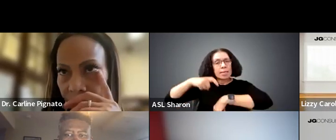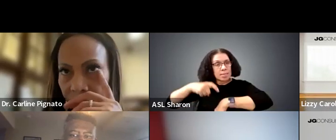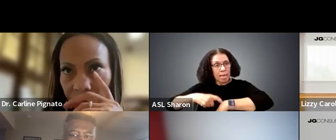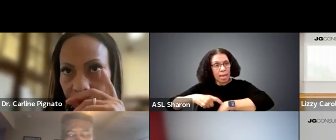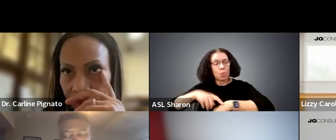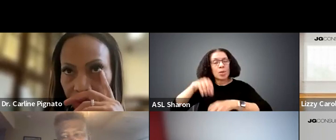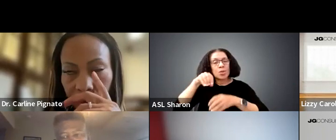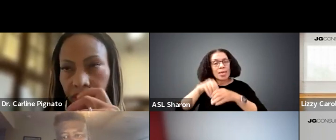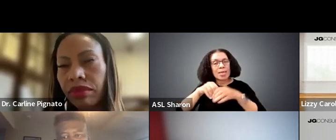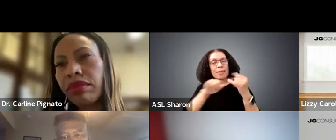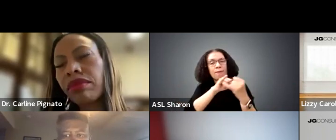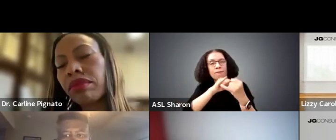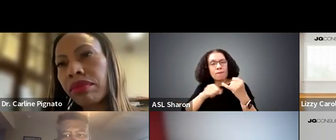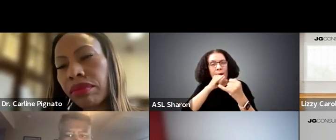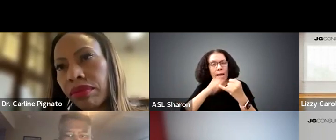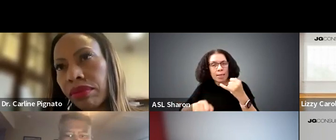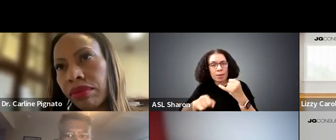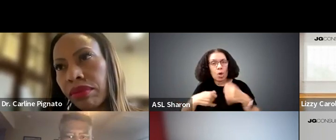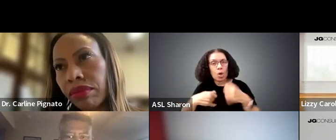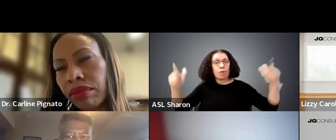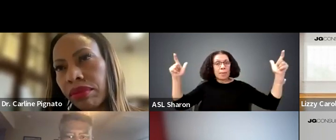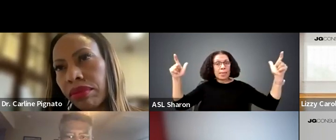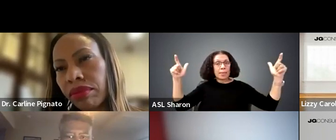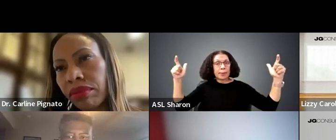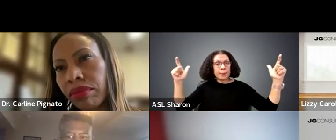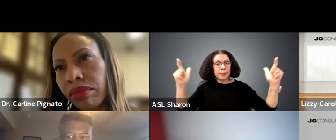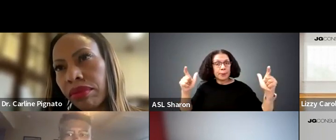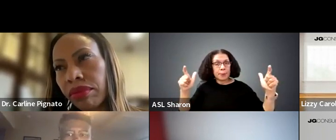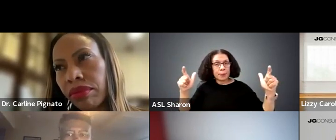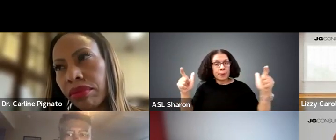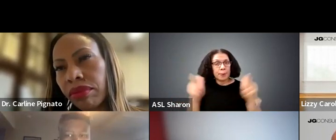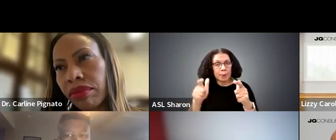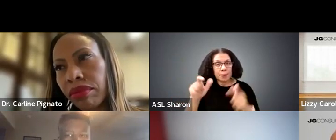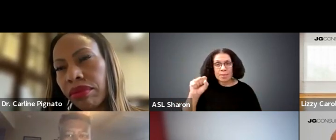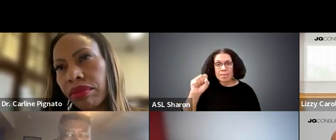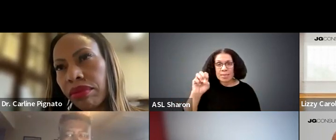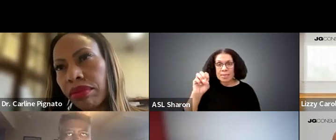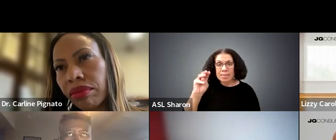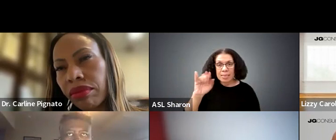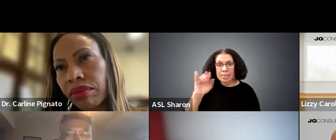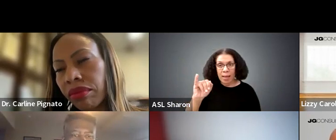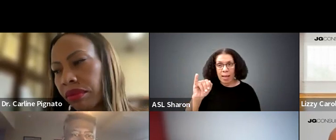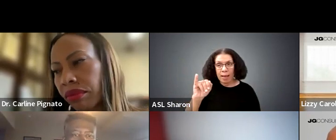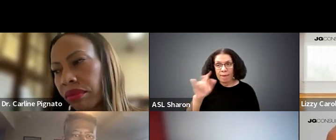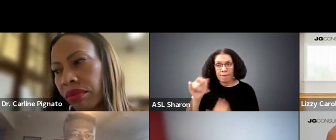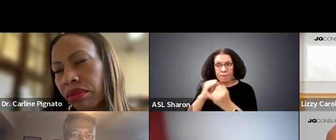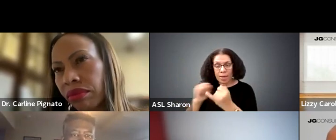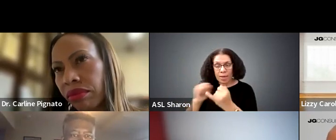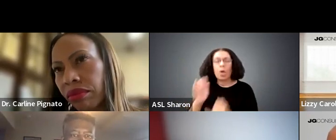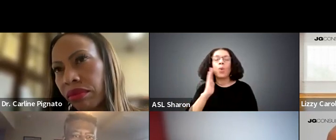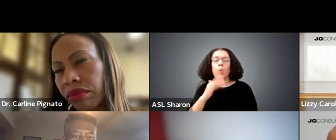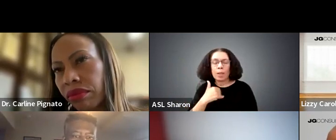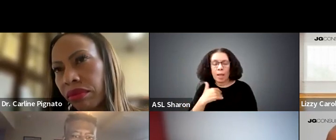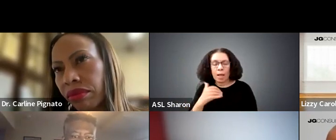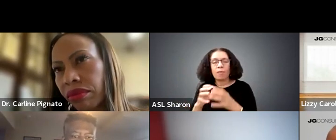the final circle of finalists or semifinalists, there's a lot of conversations we're going to do with